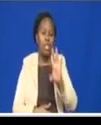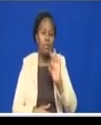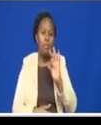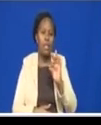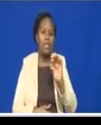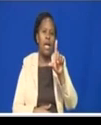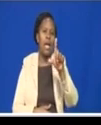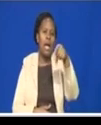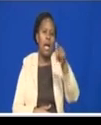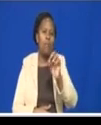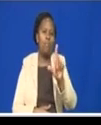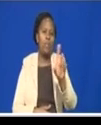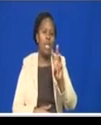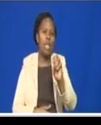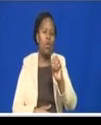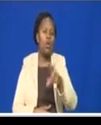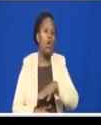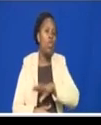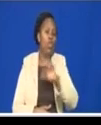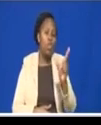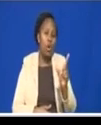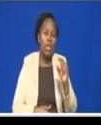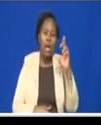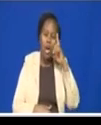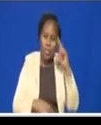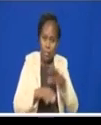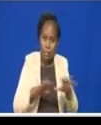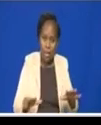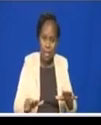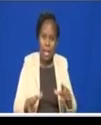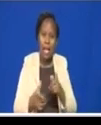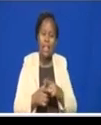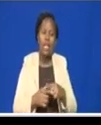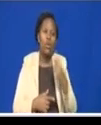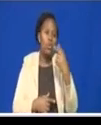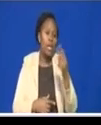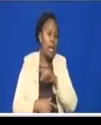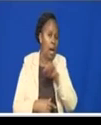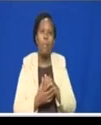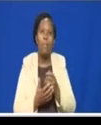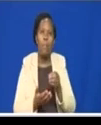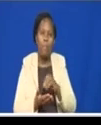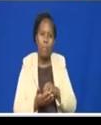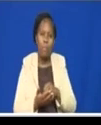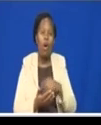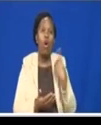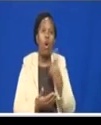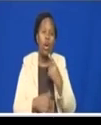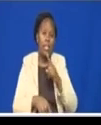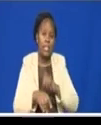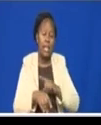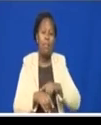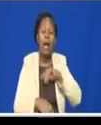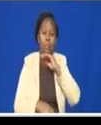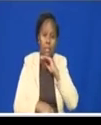pillow, tossed it on the bed, plumped it up and, looking around, said fiercely, Only when I